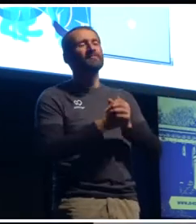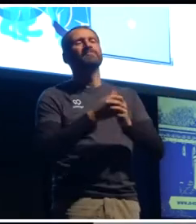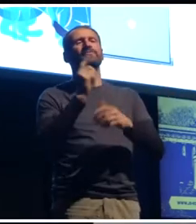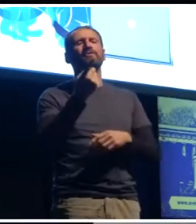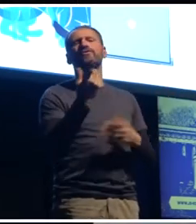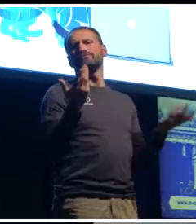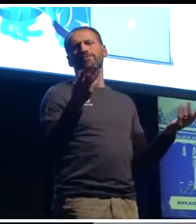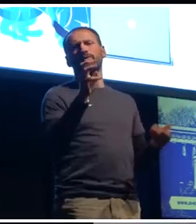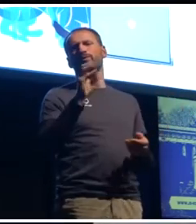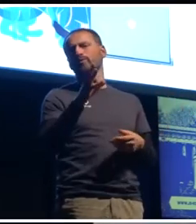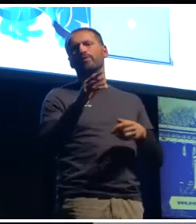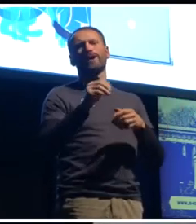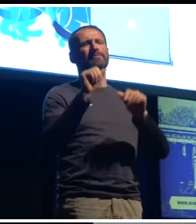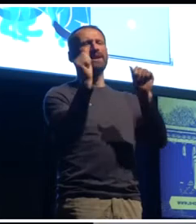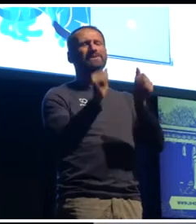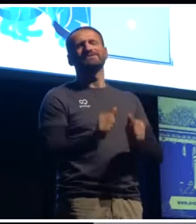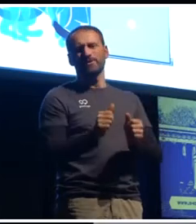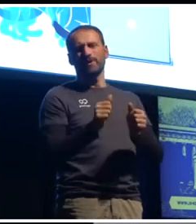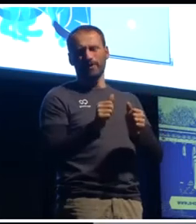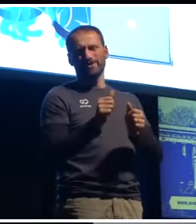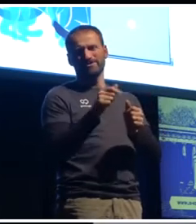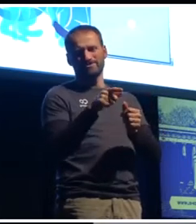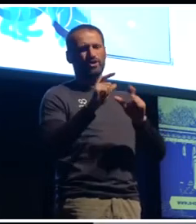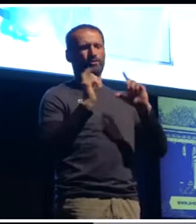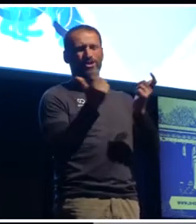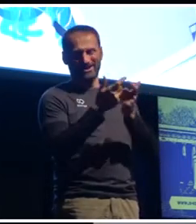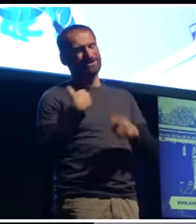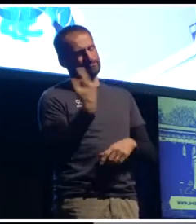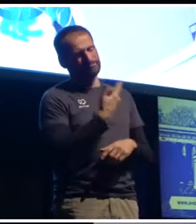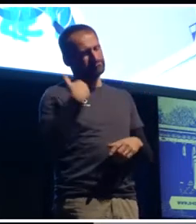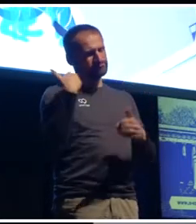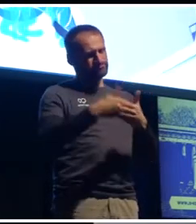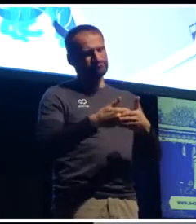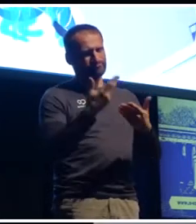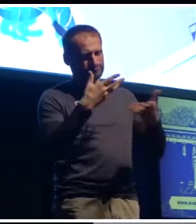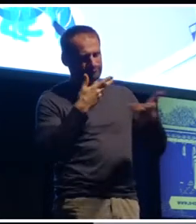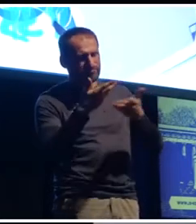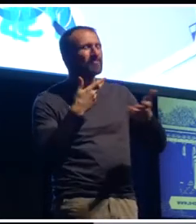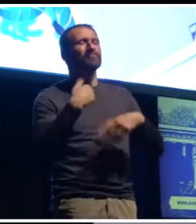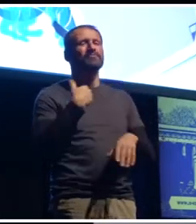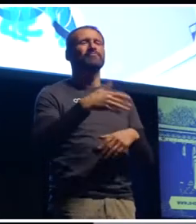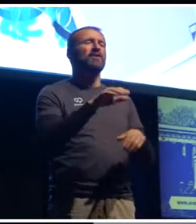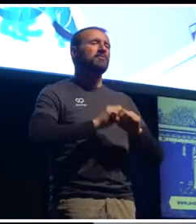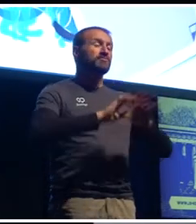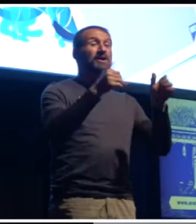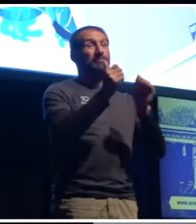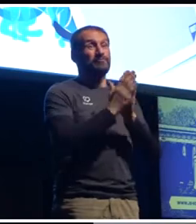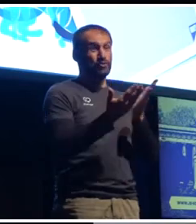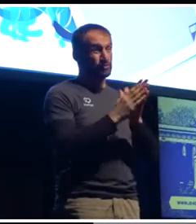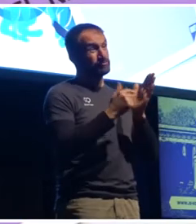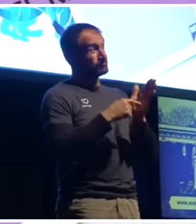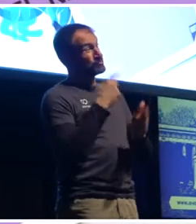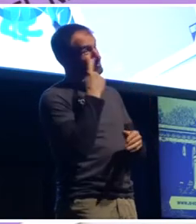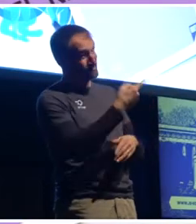web animation community over at slack.animationatwork. Recently, I proudly published Animation at Work, the book, with a book apart,